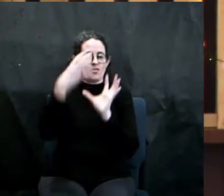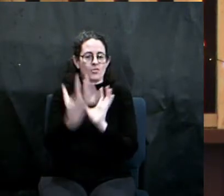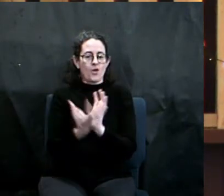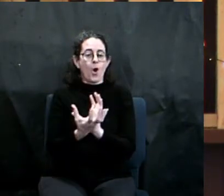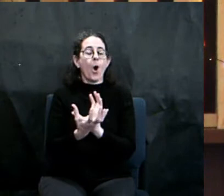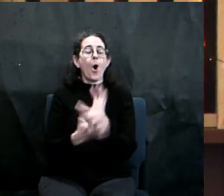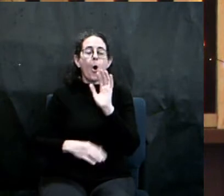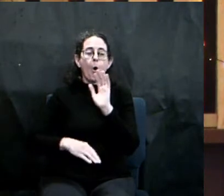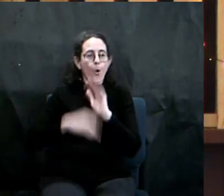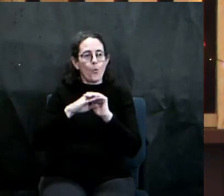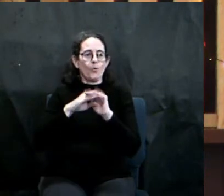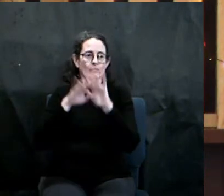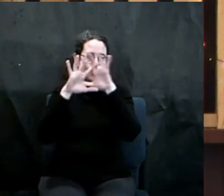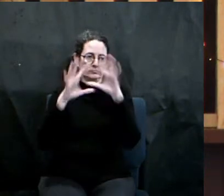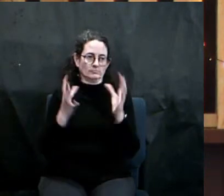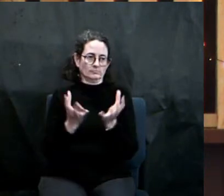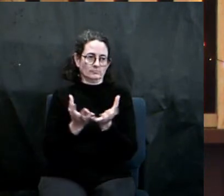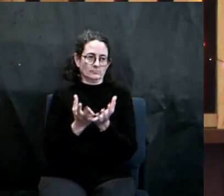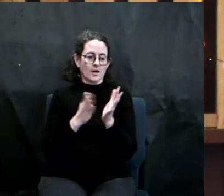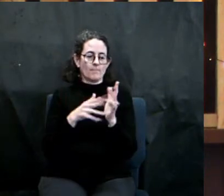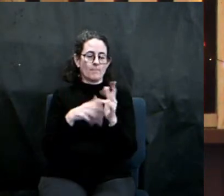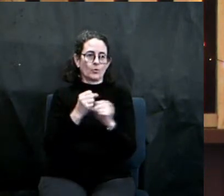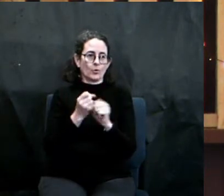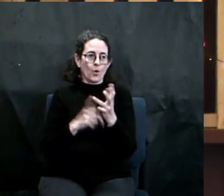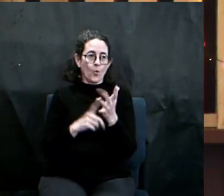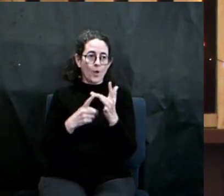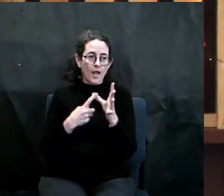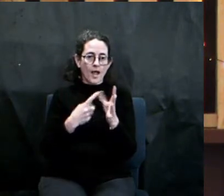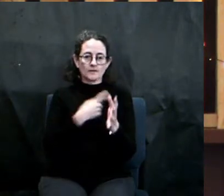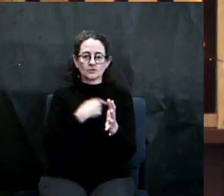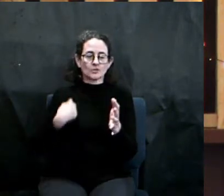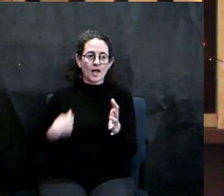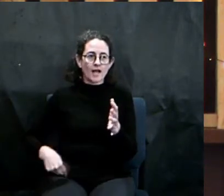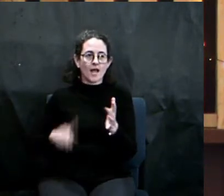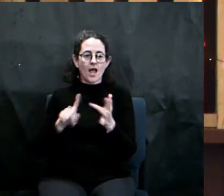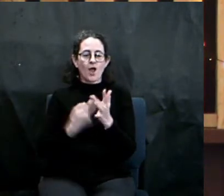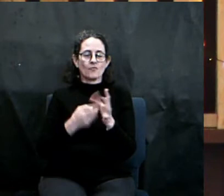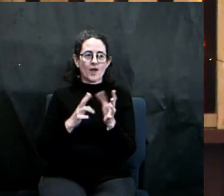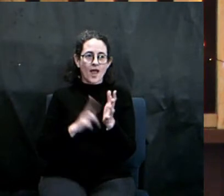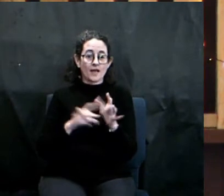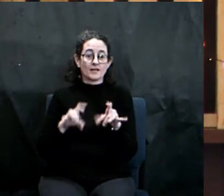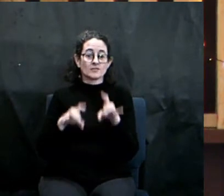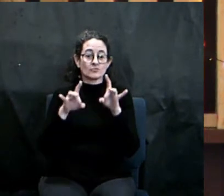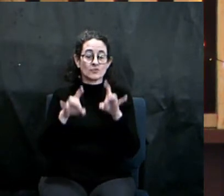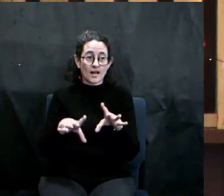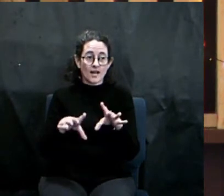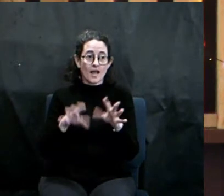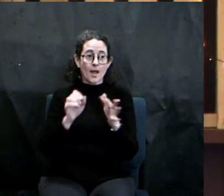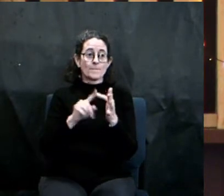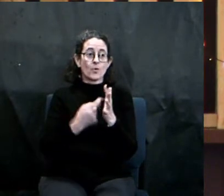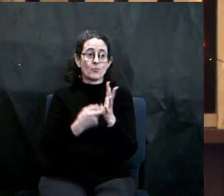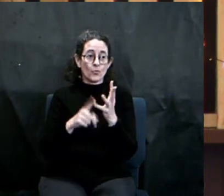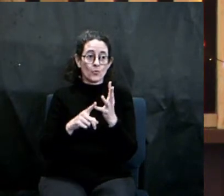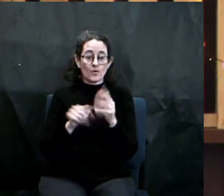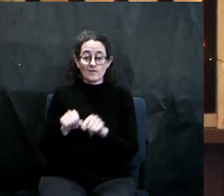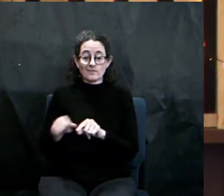China, Australia, New Zealand, Spain, Peru. He wants it to go to your next door neighbors. He wants it to go on holidays with